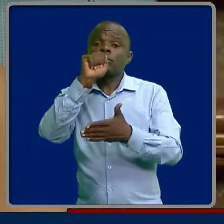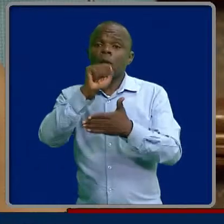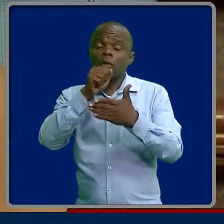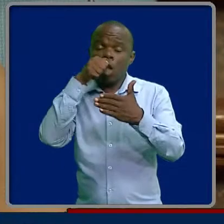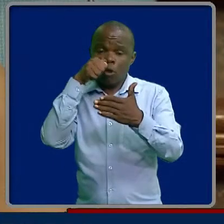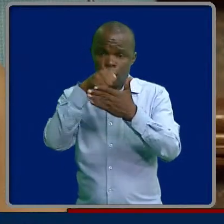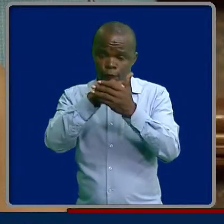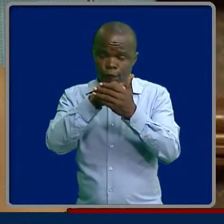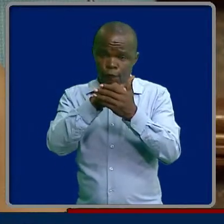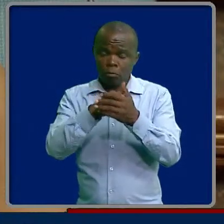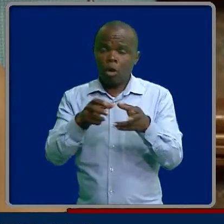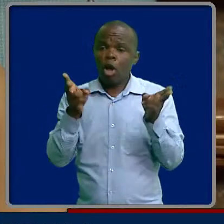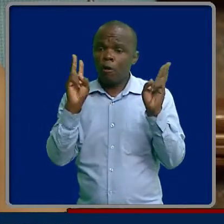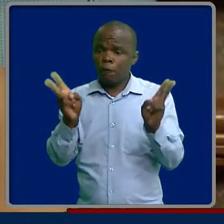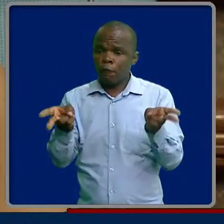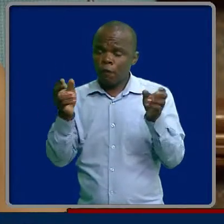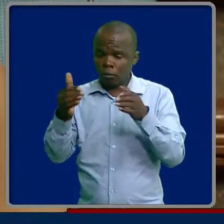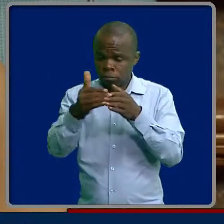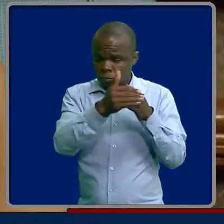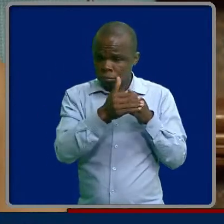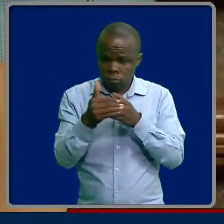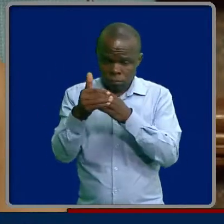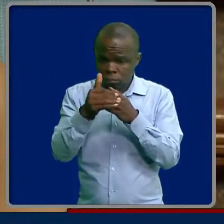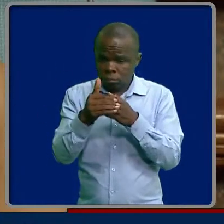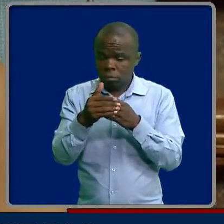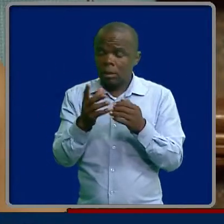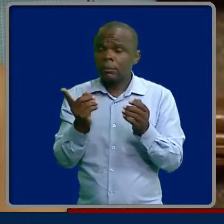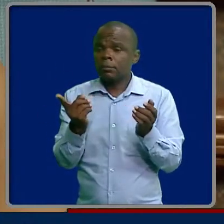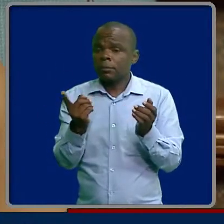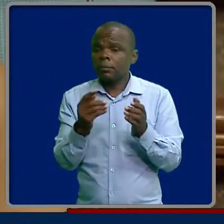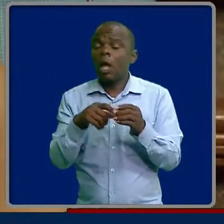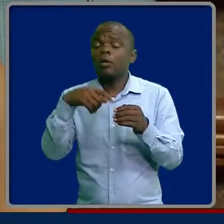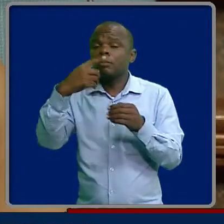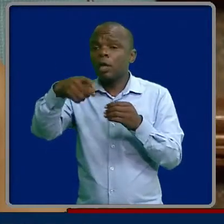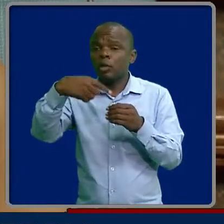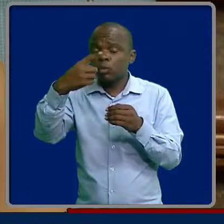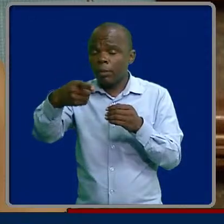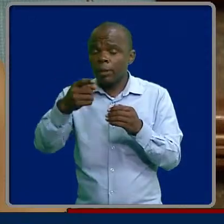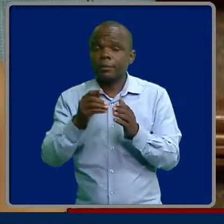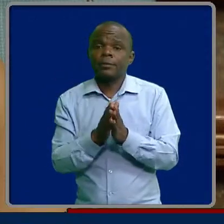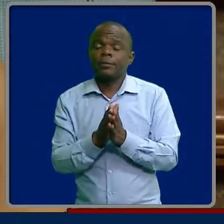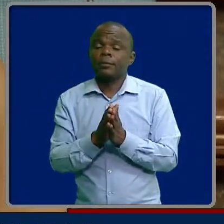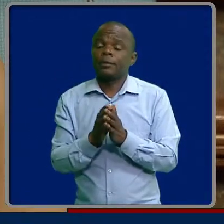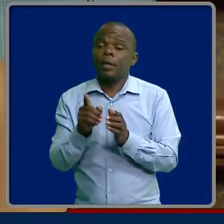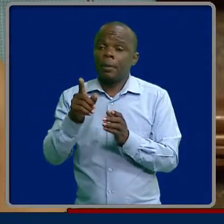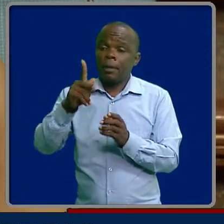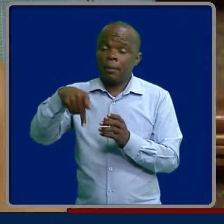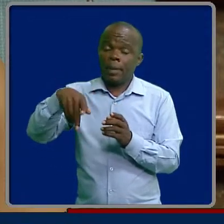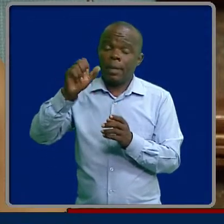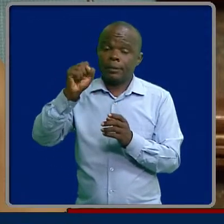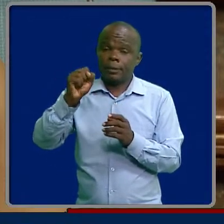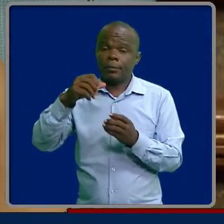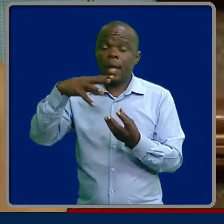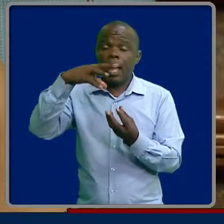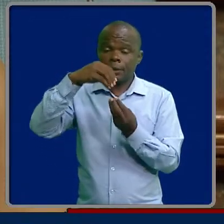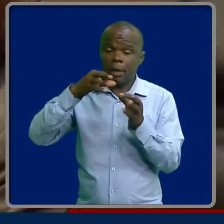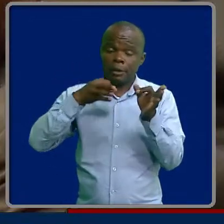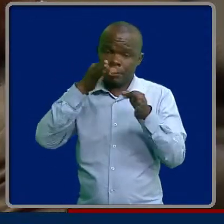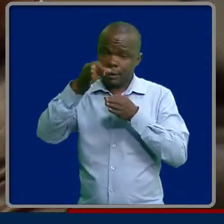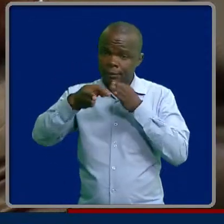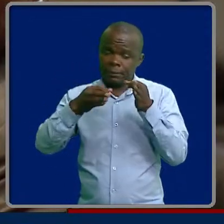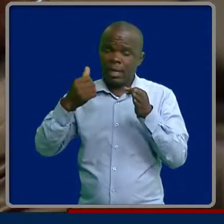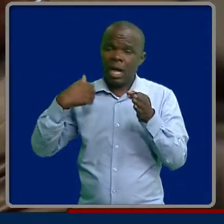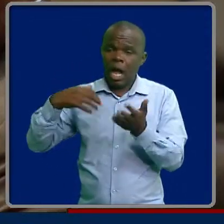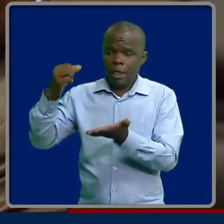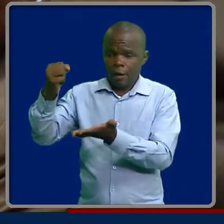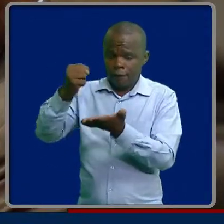unit, and consultations with relevant ministries on this are ongoing. The Principal Secretary went on to explain that other